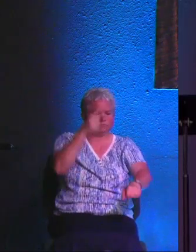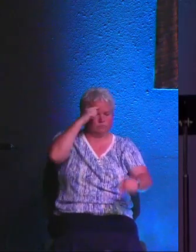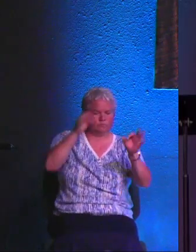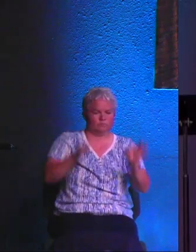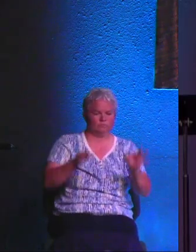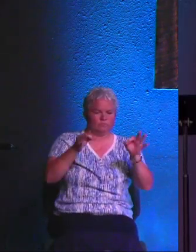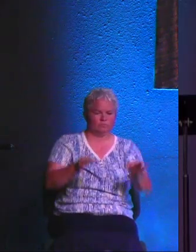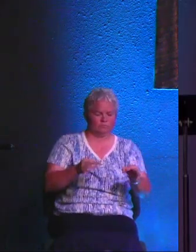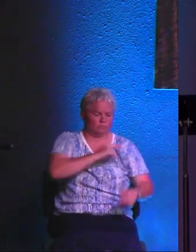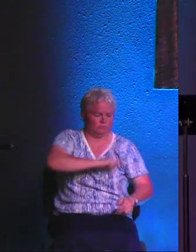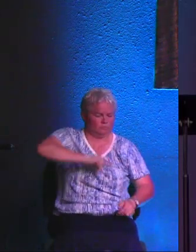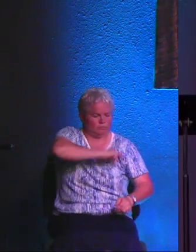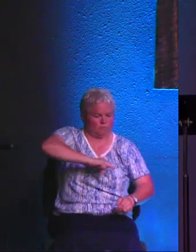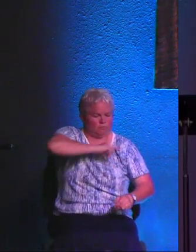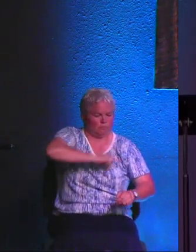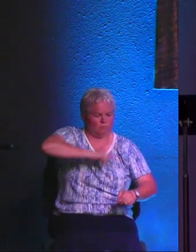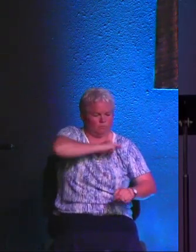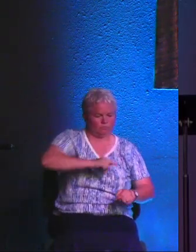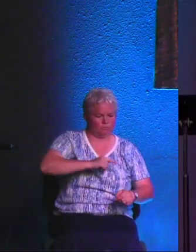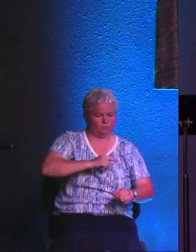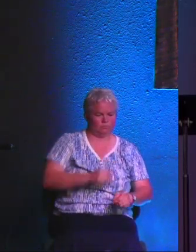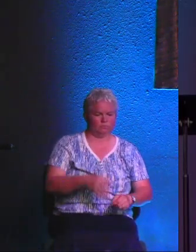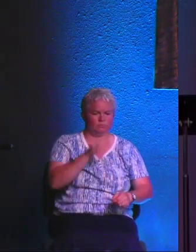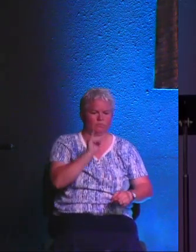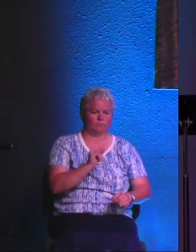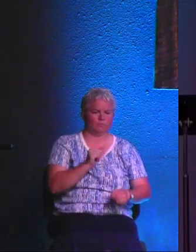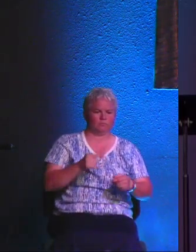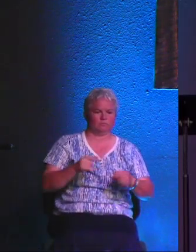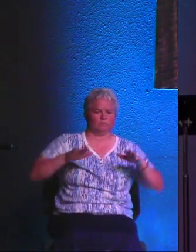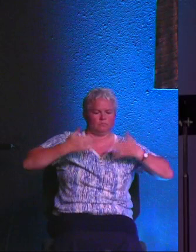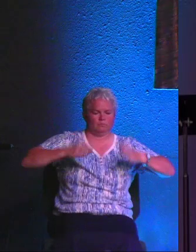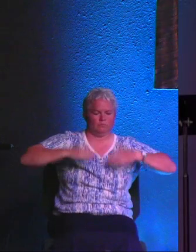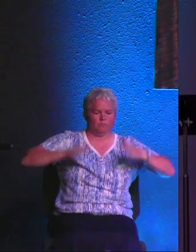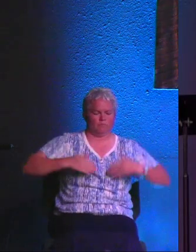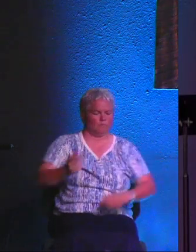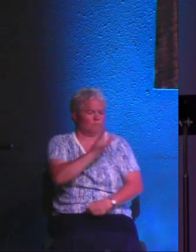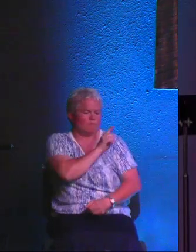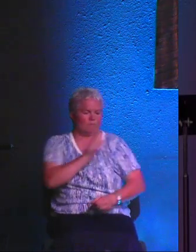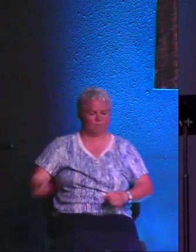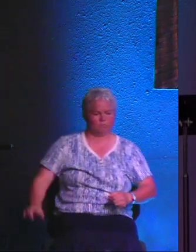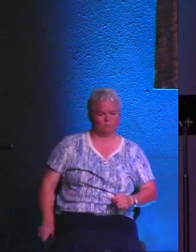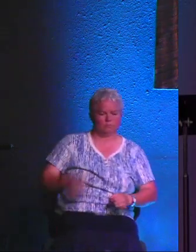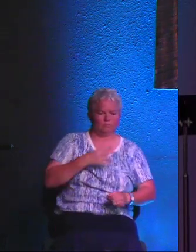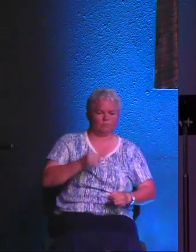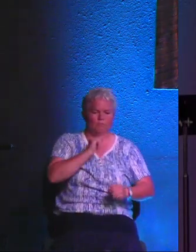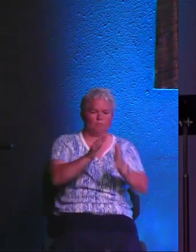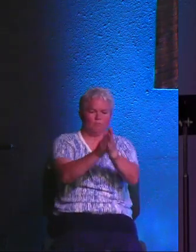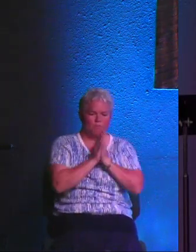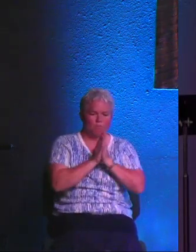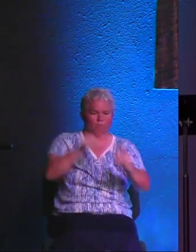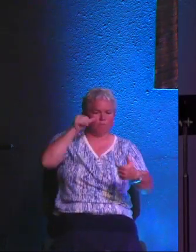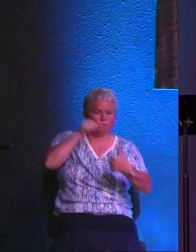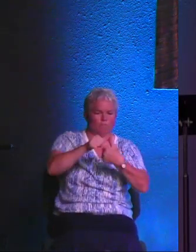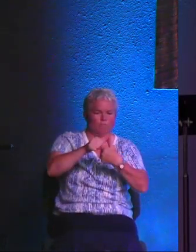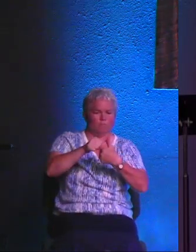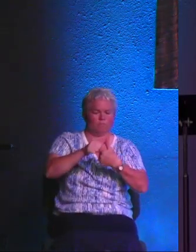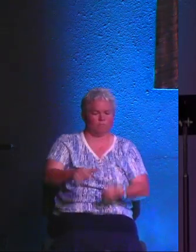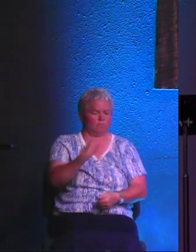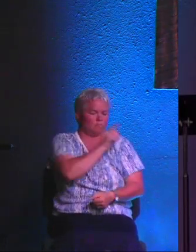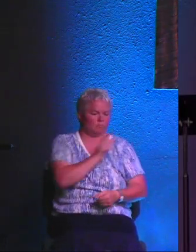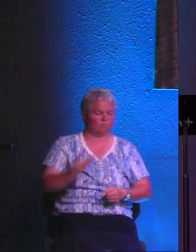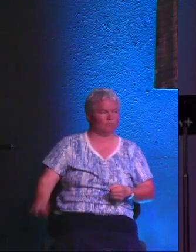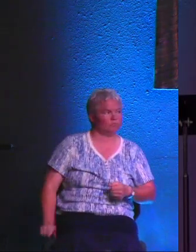meditation be pleasing to him as I rejoice in the Lord. And I ask him, remember me, O